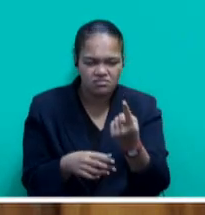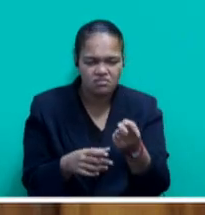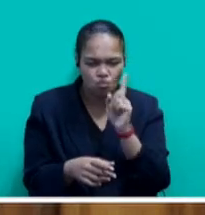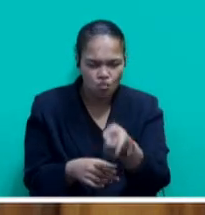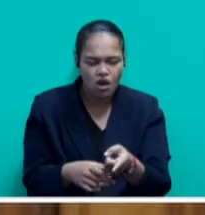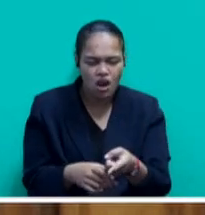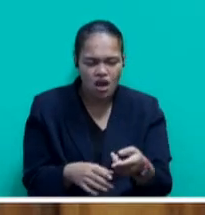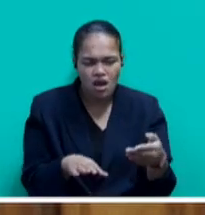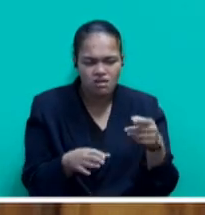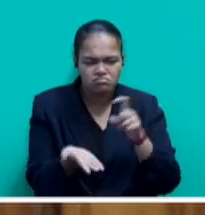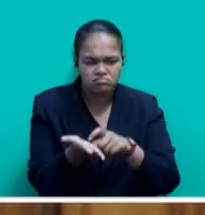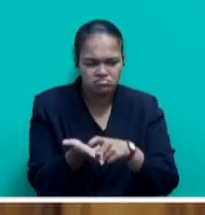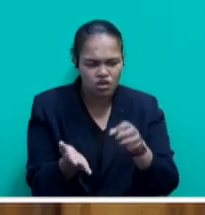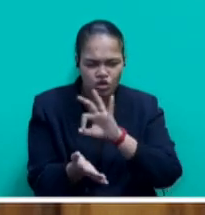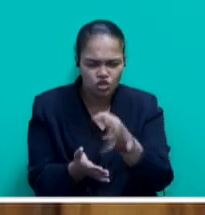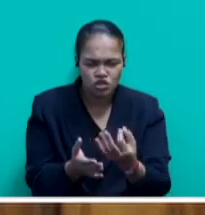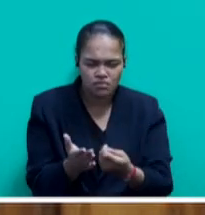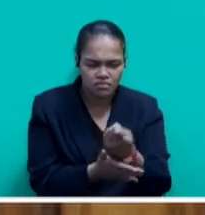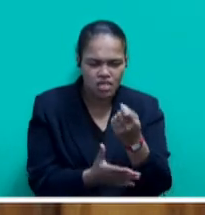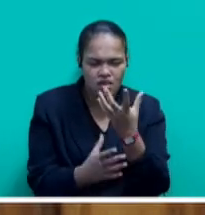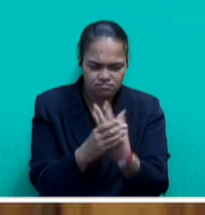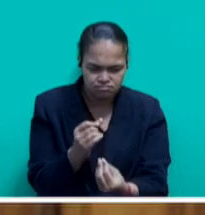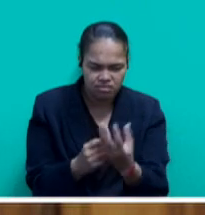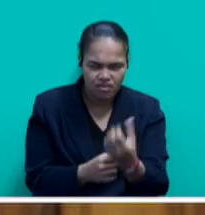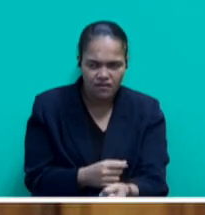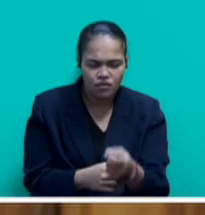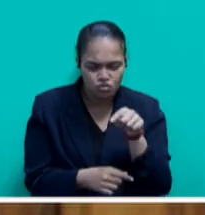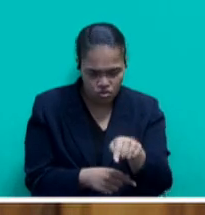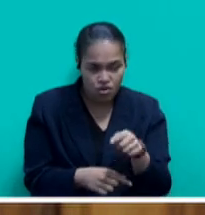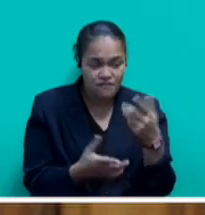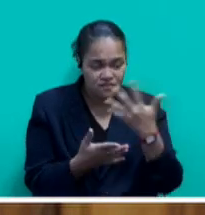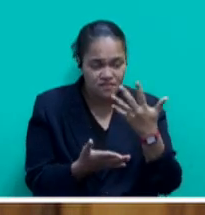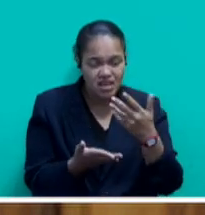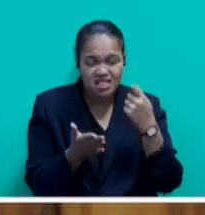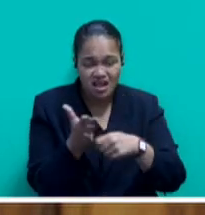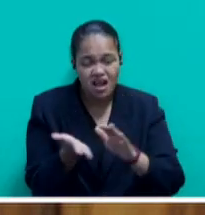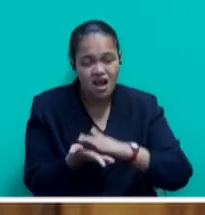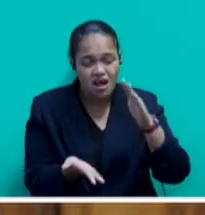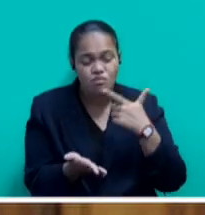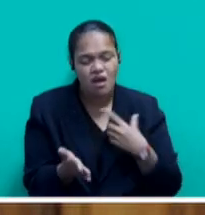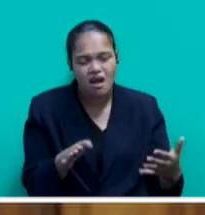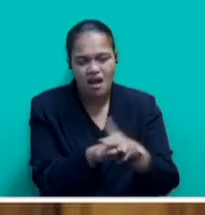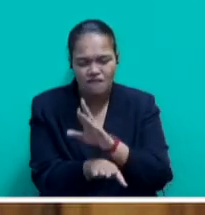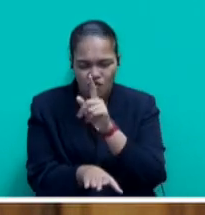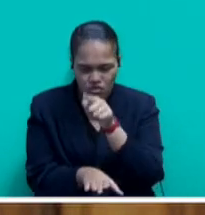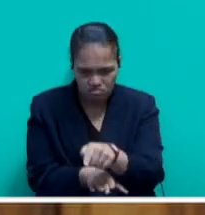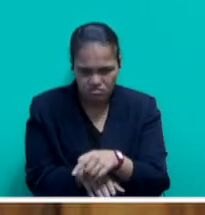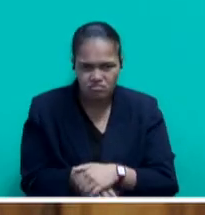VAT increase. Mr. Speaker, sir, the coalition government has been transparent and consultative when it comes to this